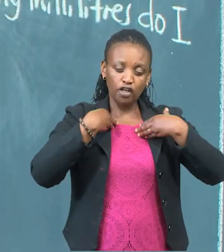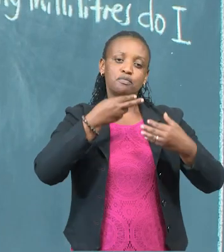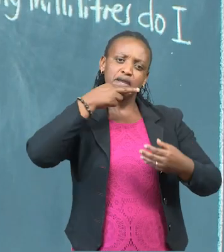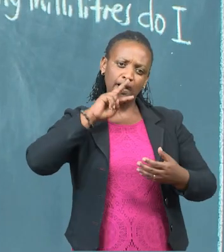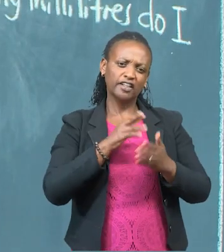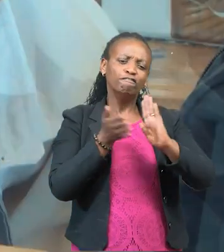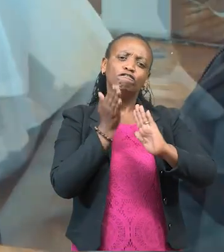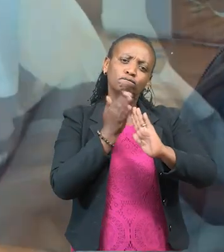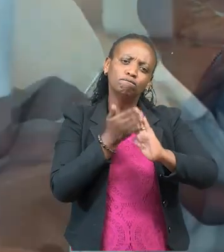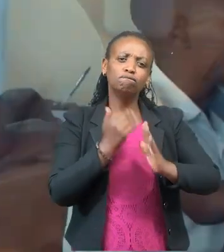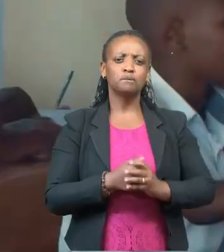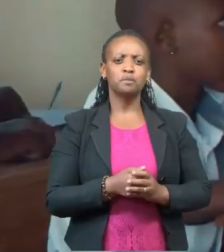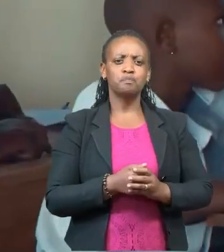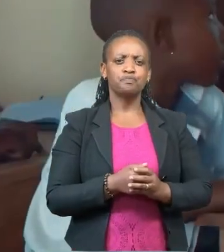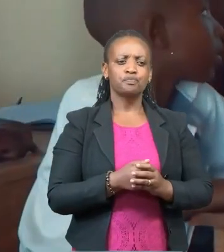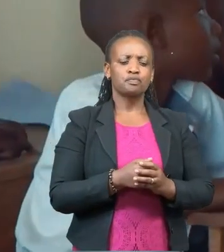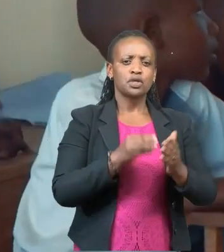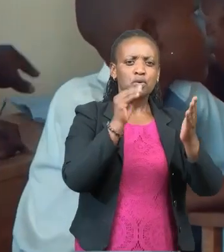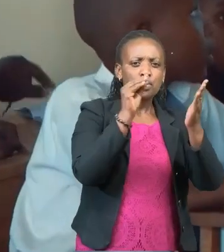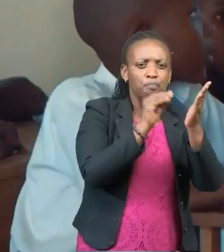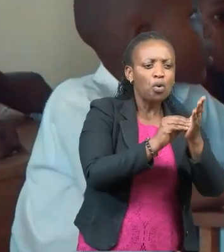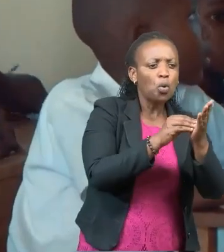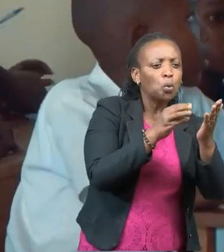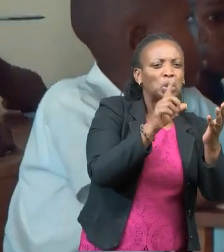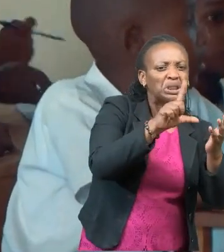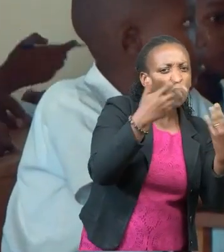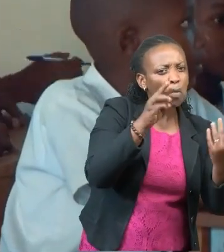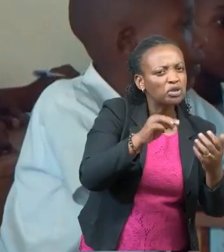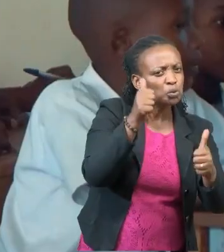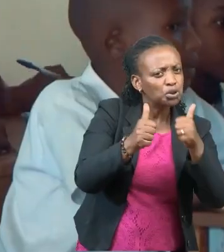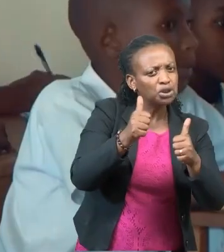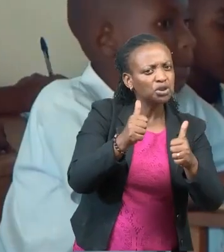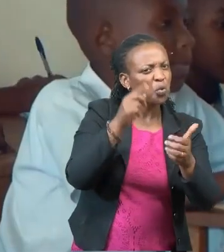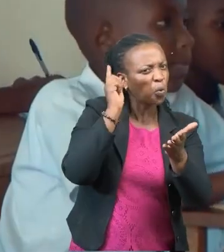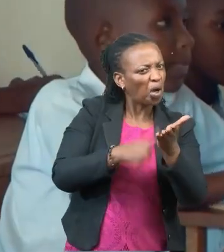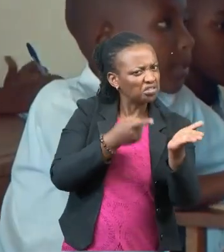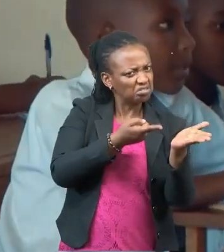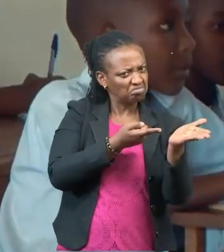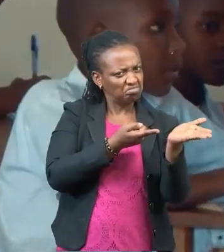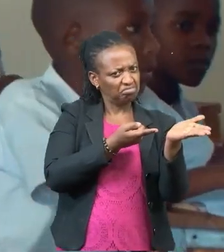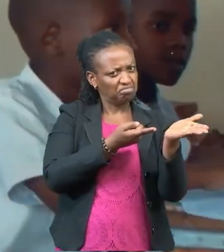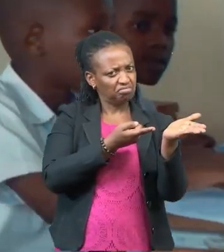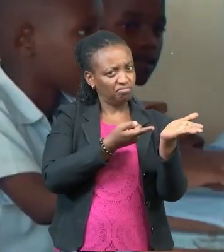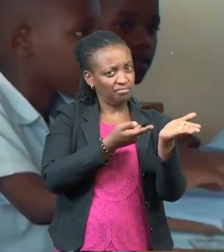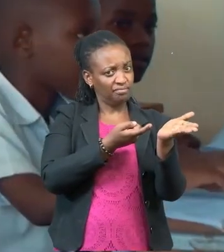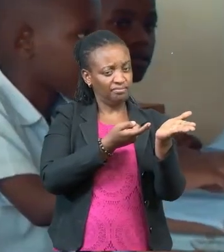answer. Quickly. Put on the units. Put on the units. What?